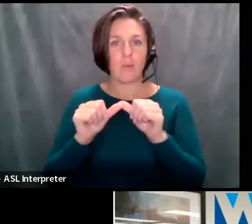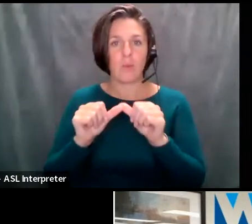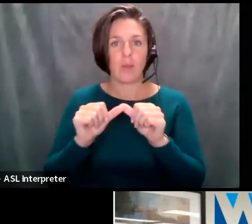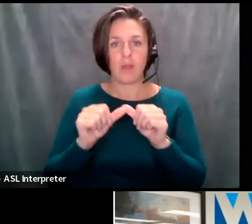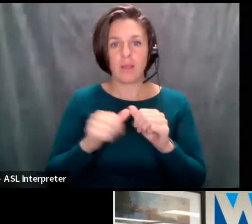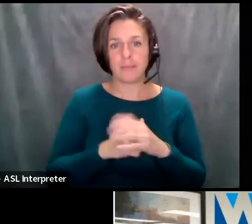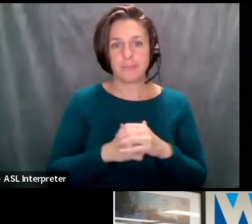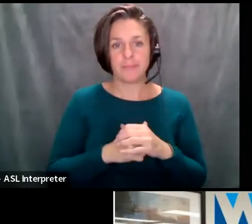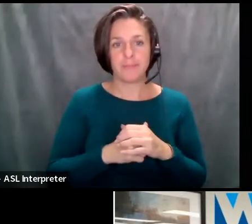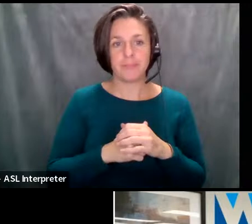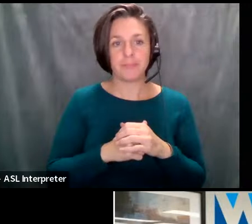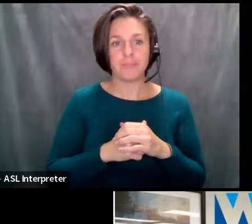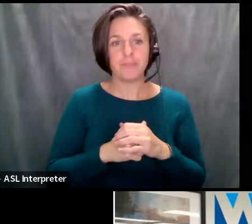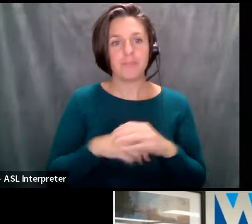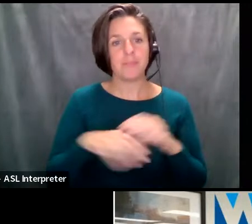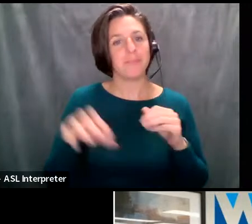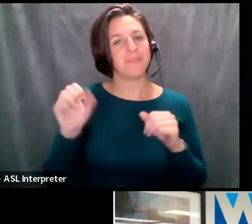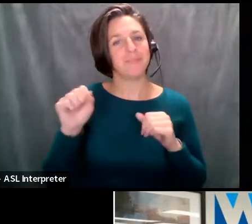Yeah, thank you.